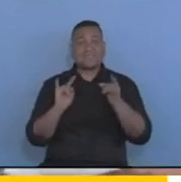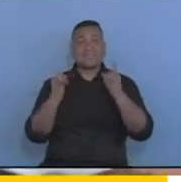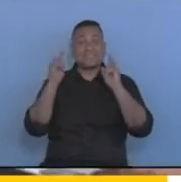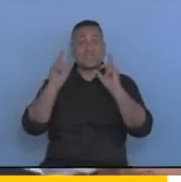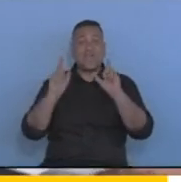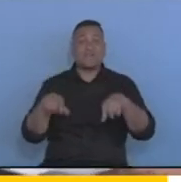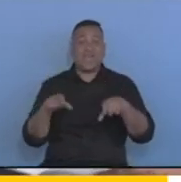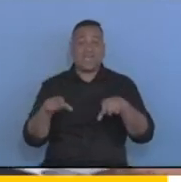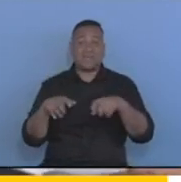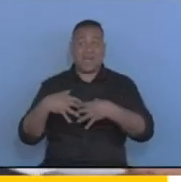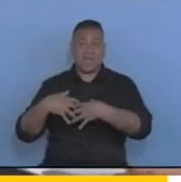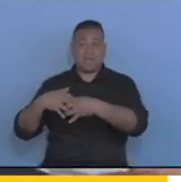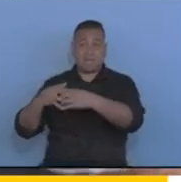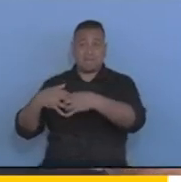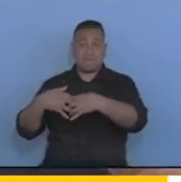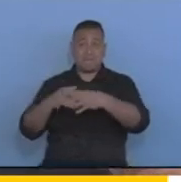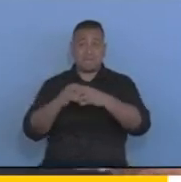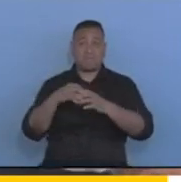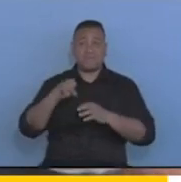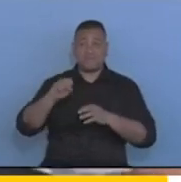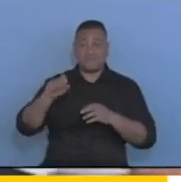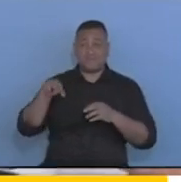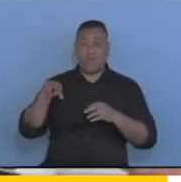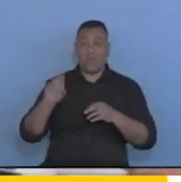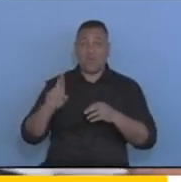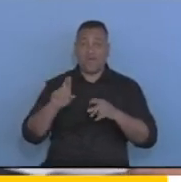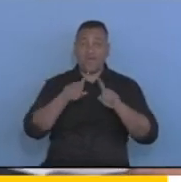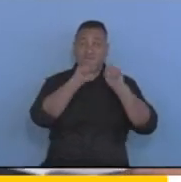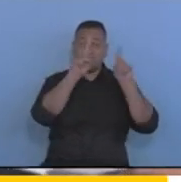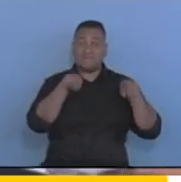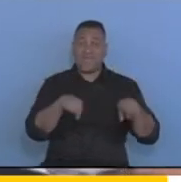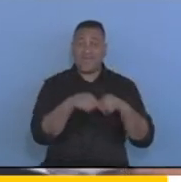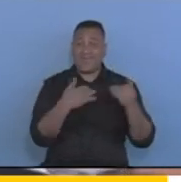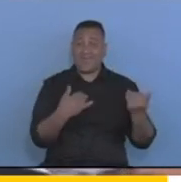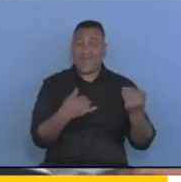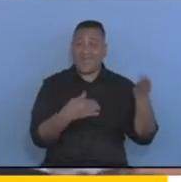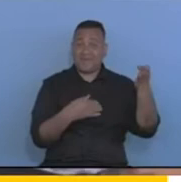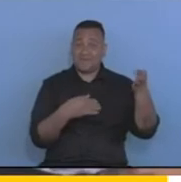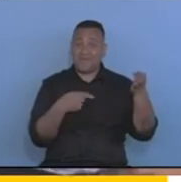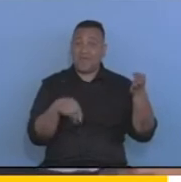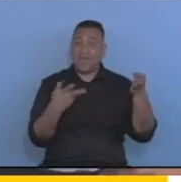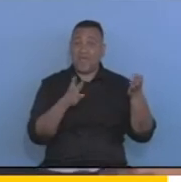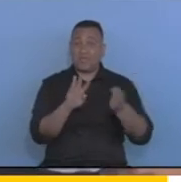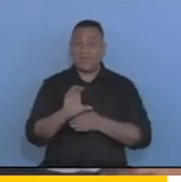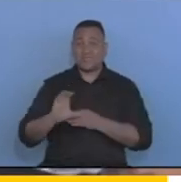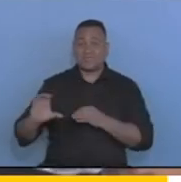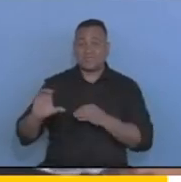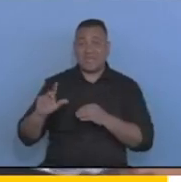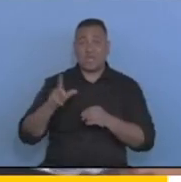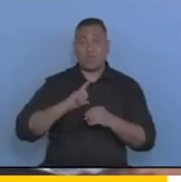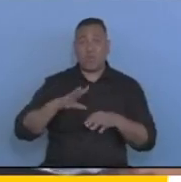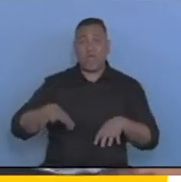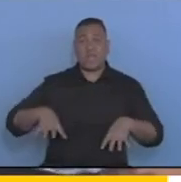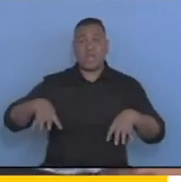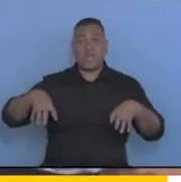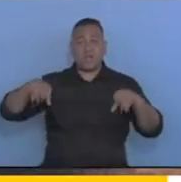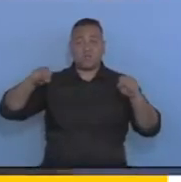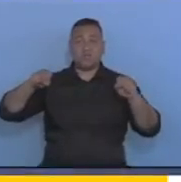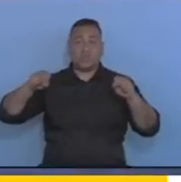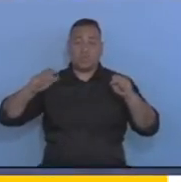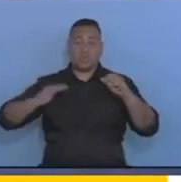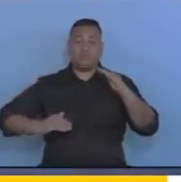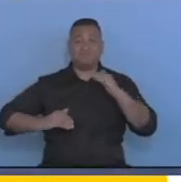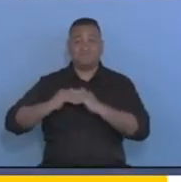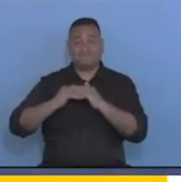panels here in the Western Cape, also to limit the load shedding in the province. And I think there's a huge